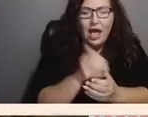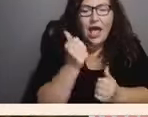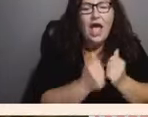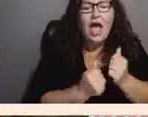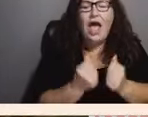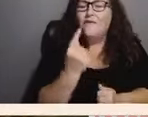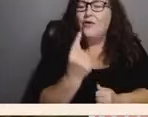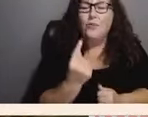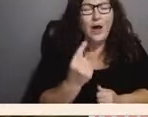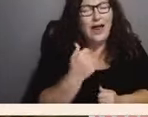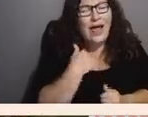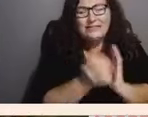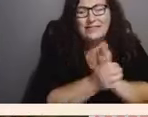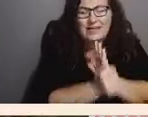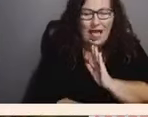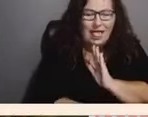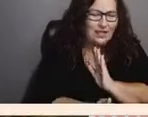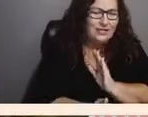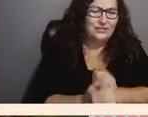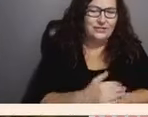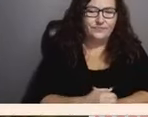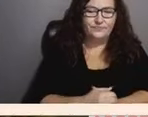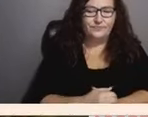Everybody has a talent.